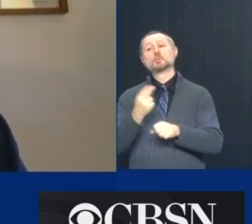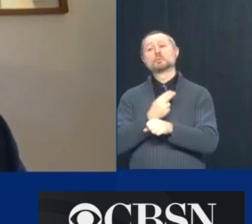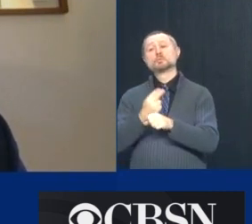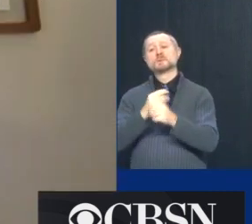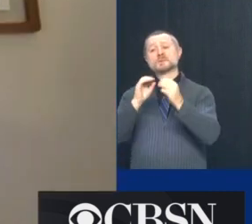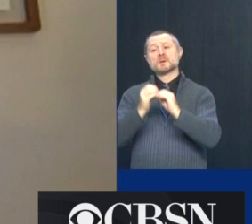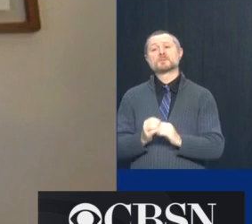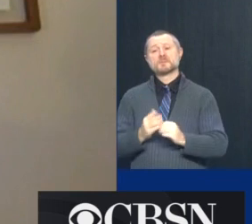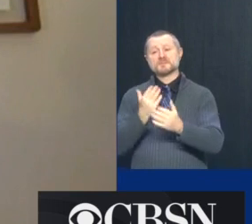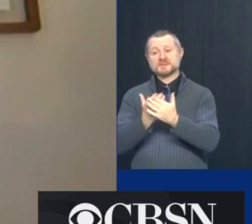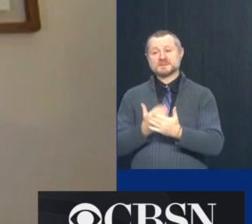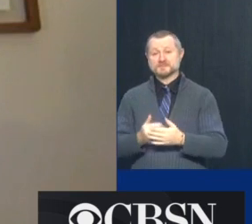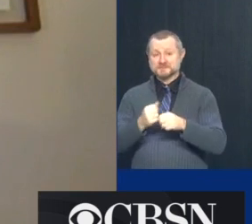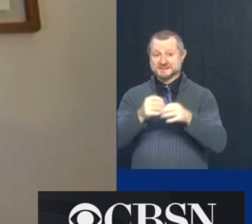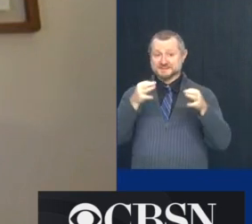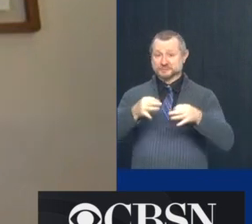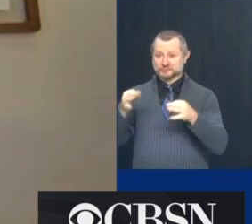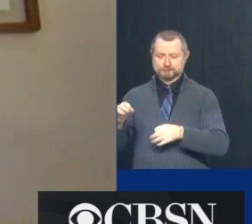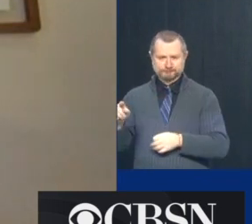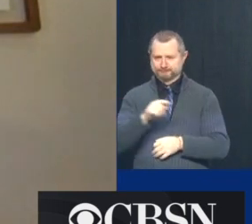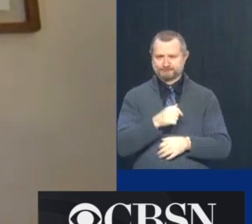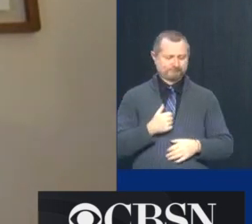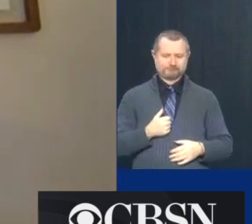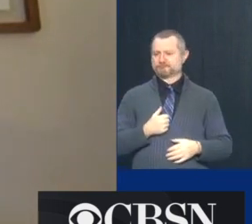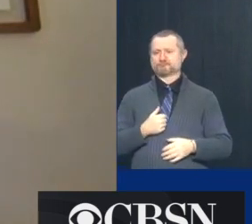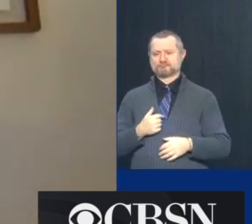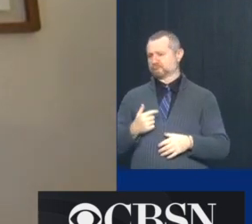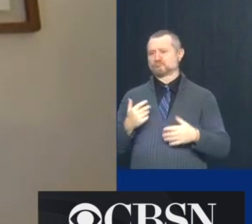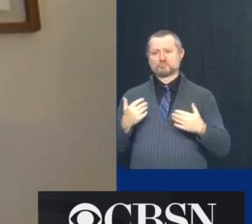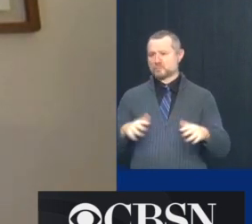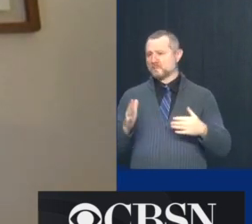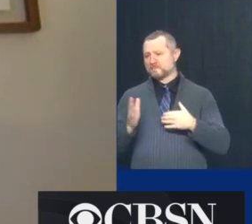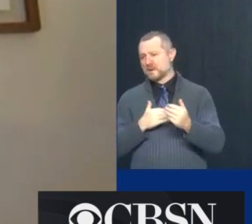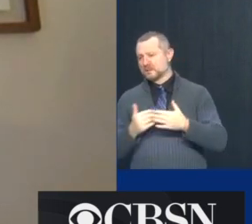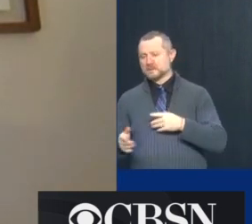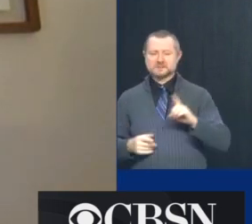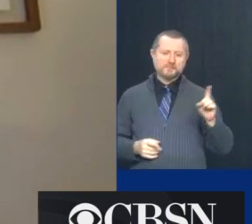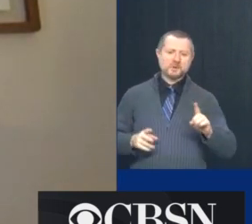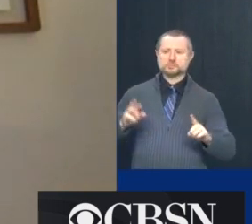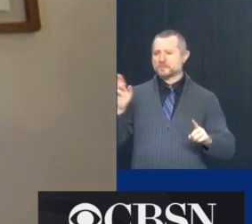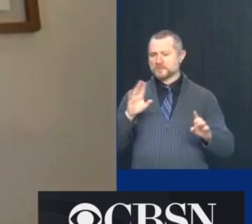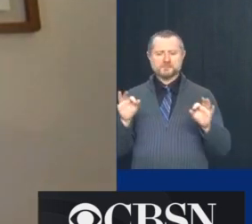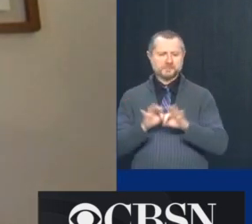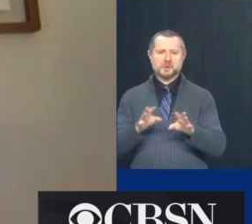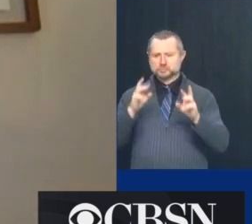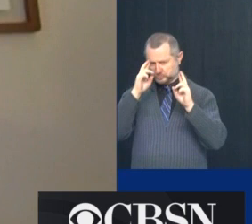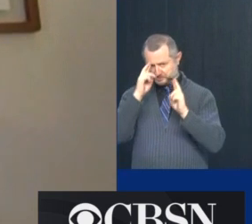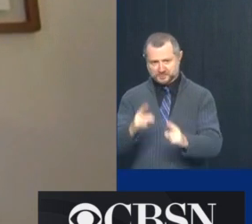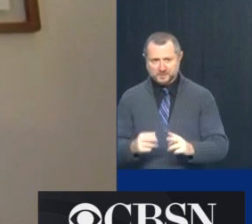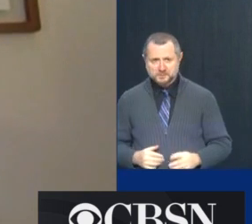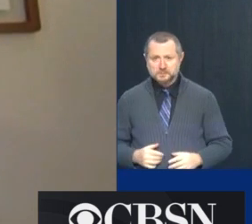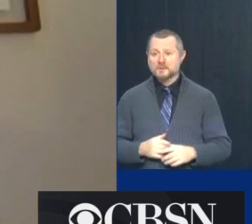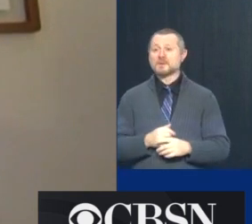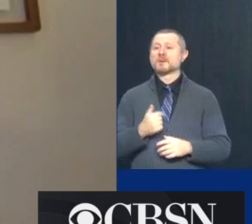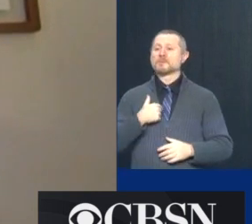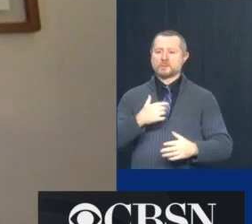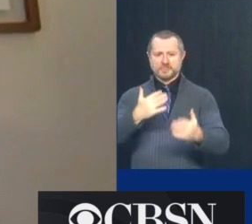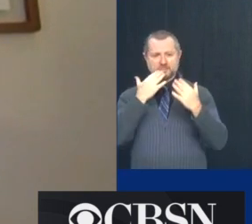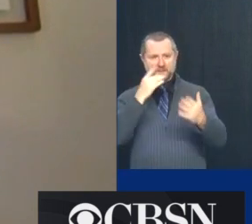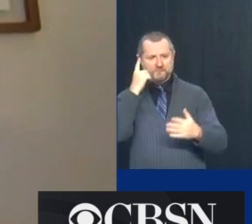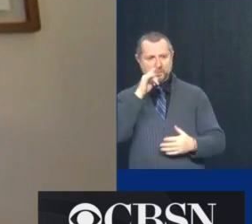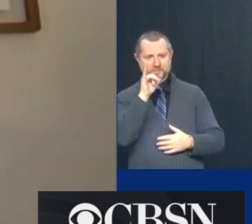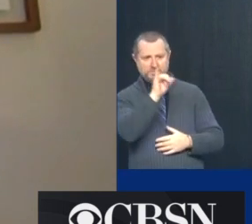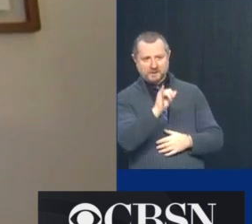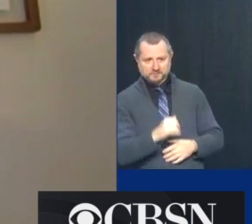decisions in this pandemic is one that both sides of the political aisle should respect and appreciate. And I want to thank you for that. In addition